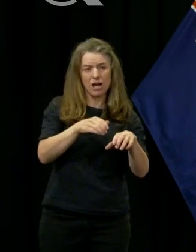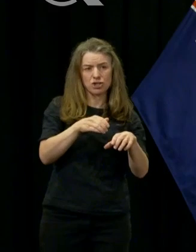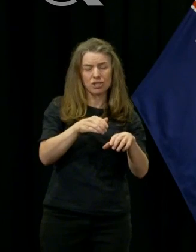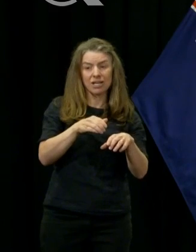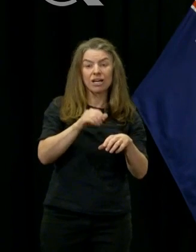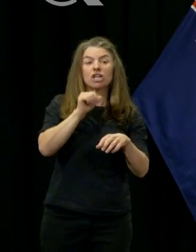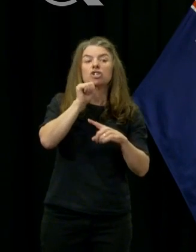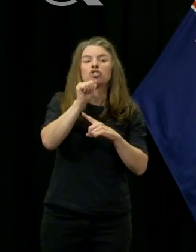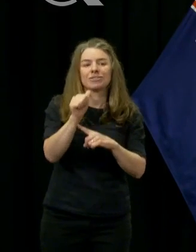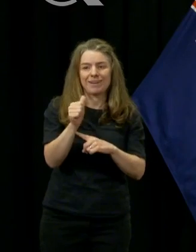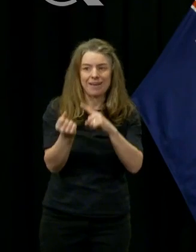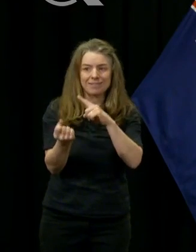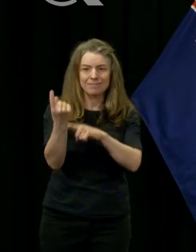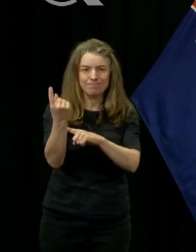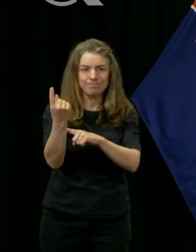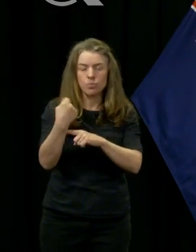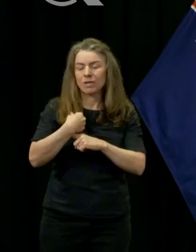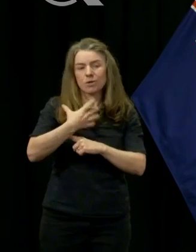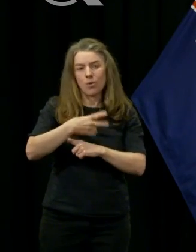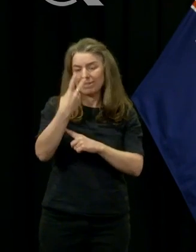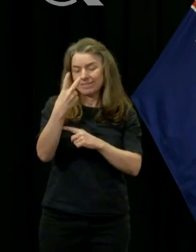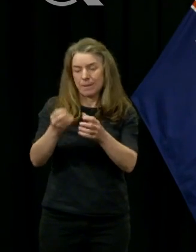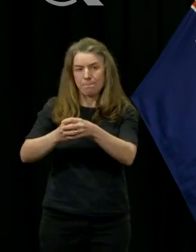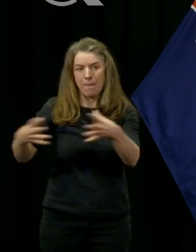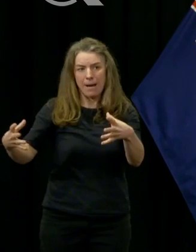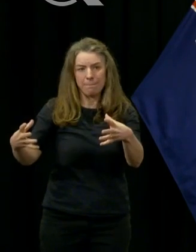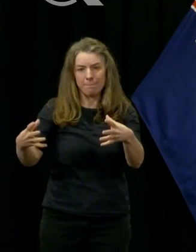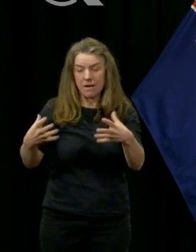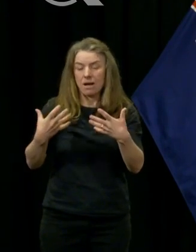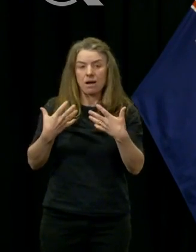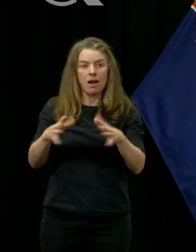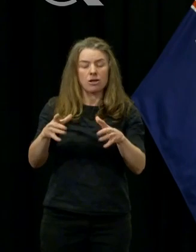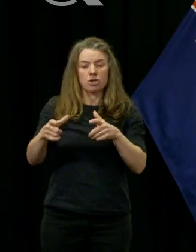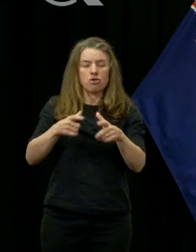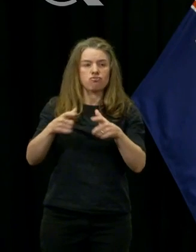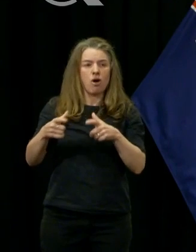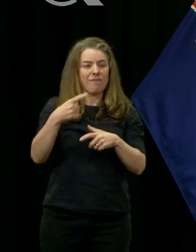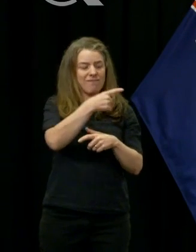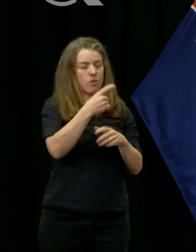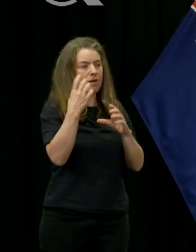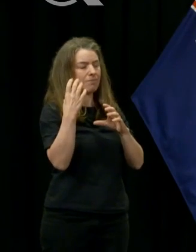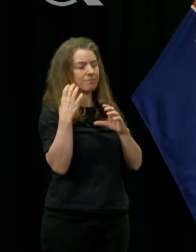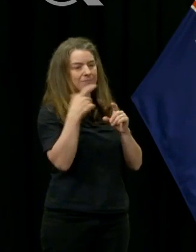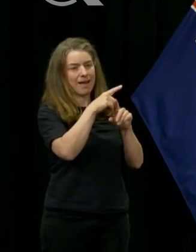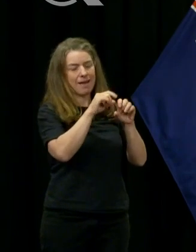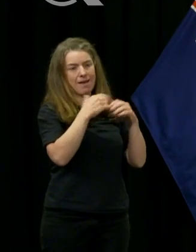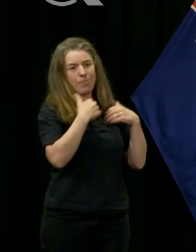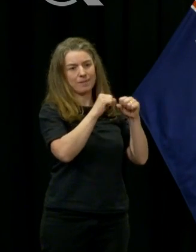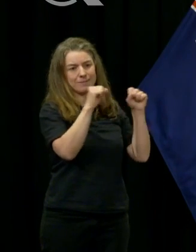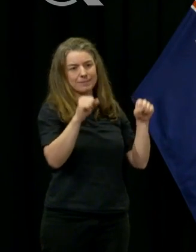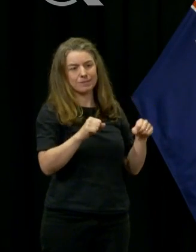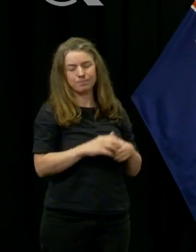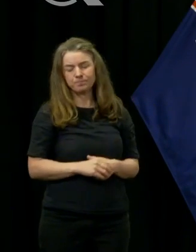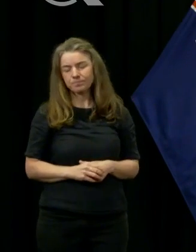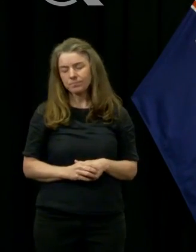in cases and waves, and we will continue to do that as we apply this alert system. You talked about schools. You talked about schools